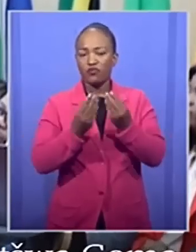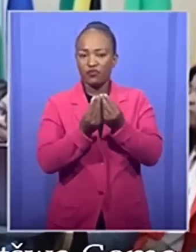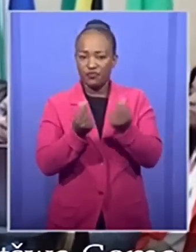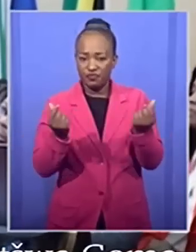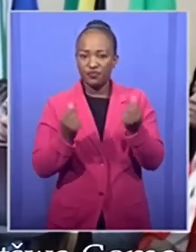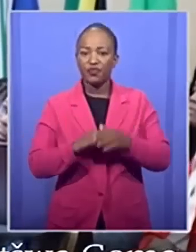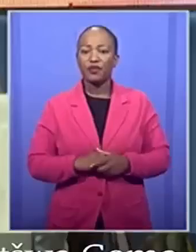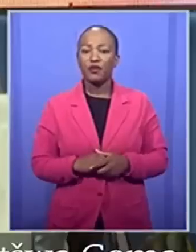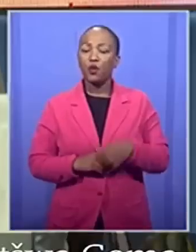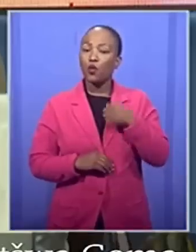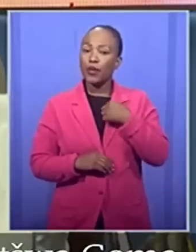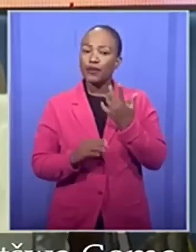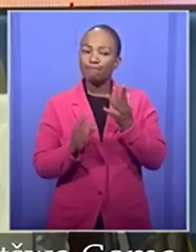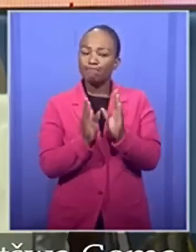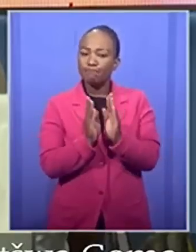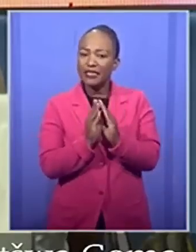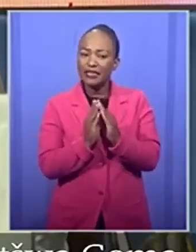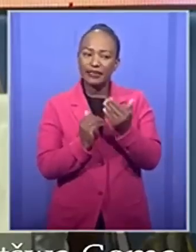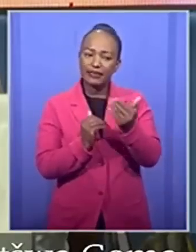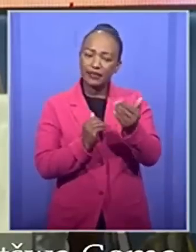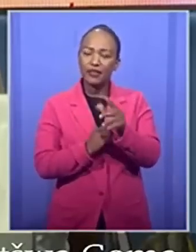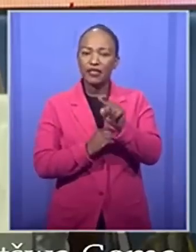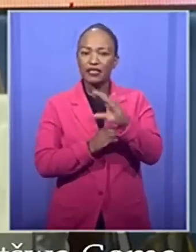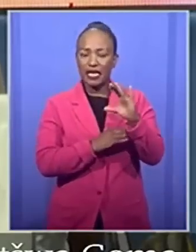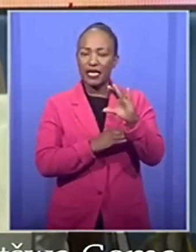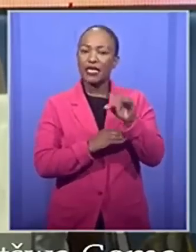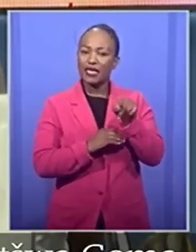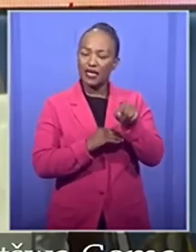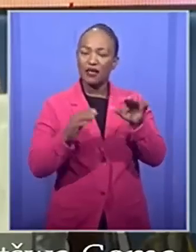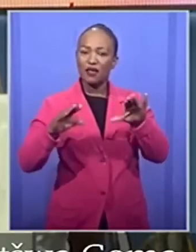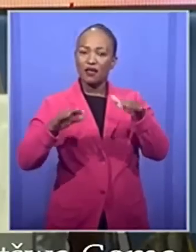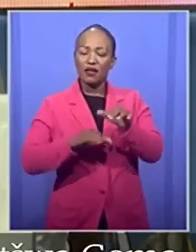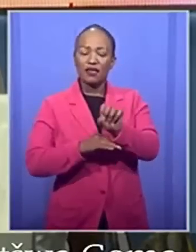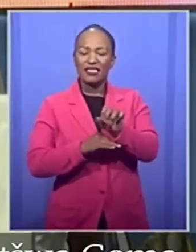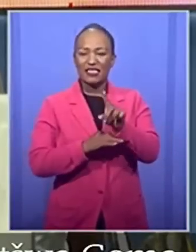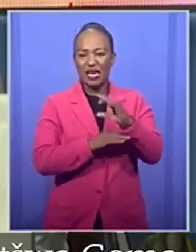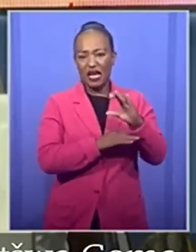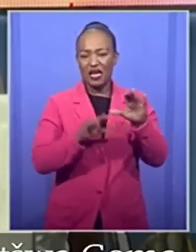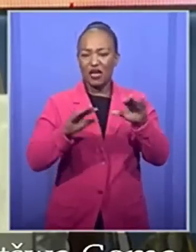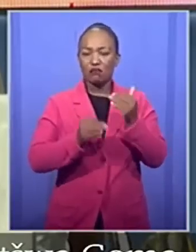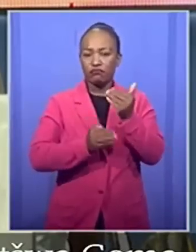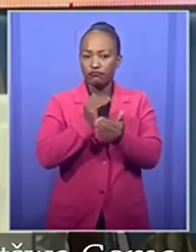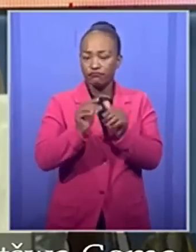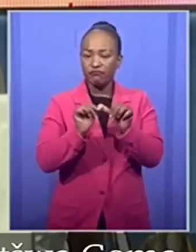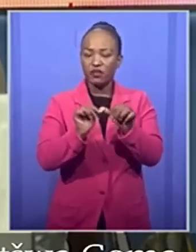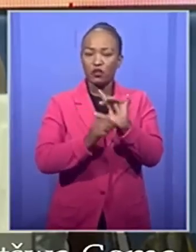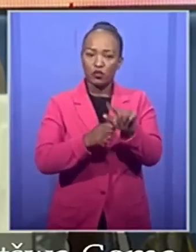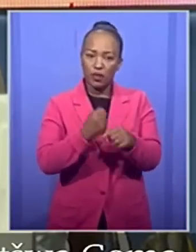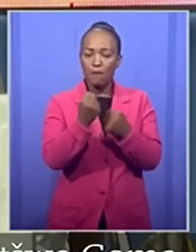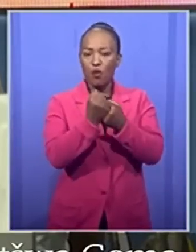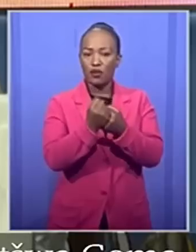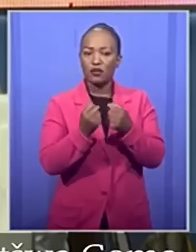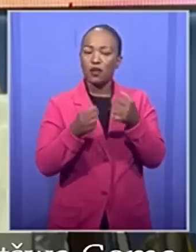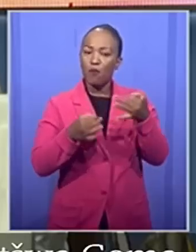lasting peace and security in DRC, SADC has continued to provide support towards two major